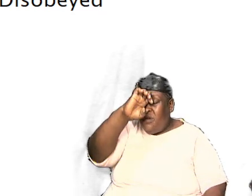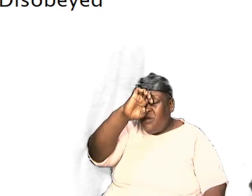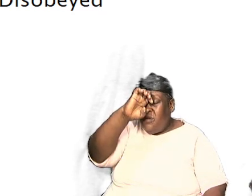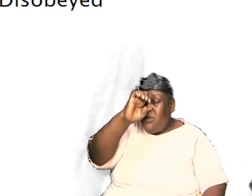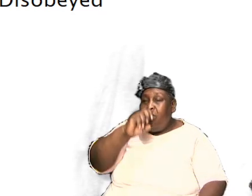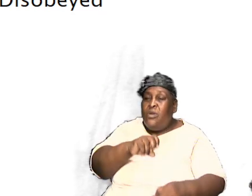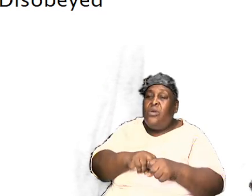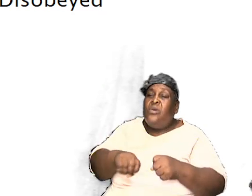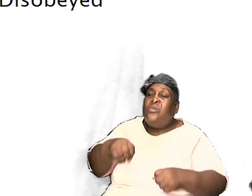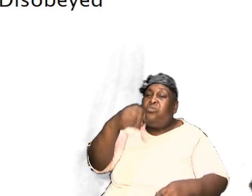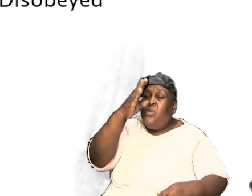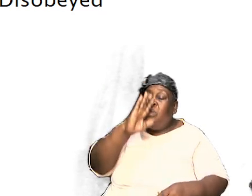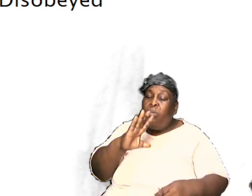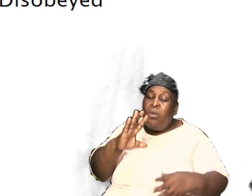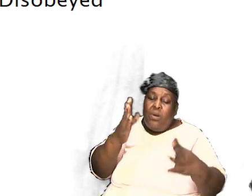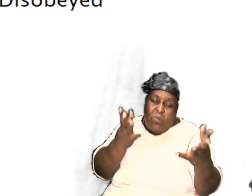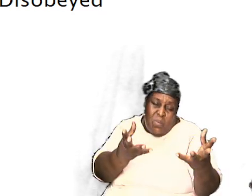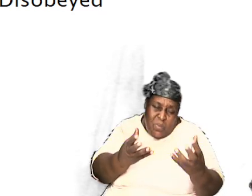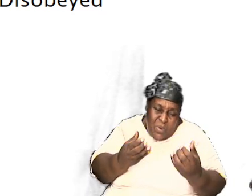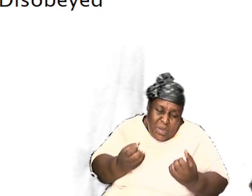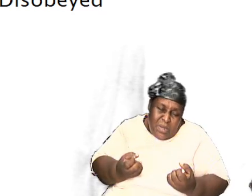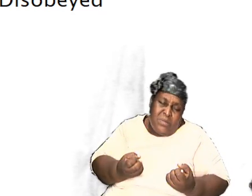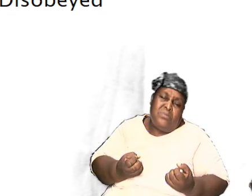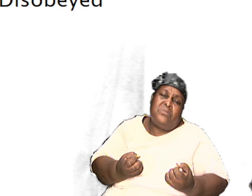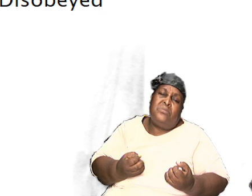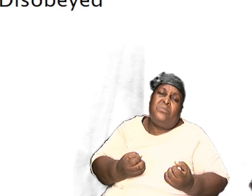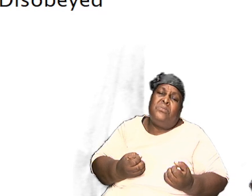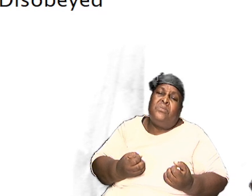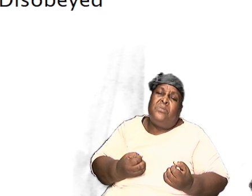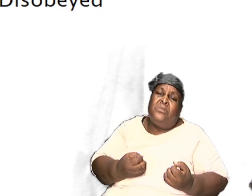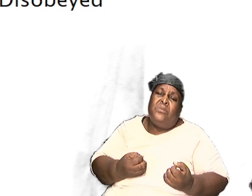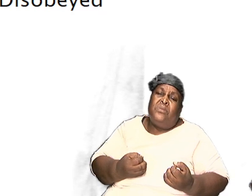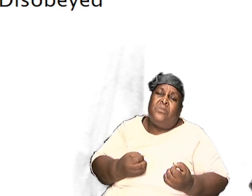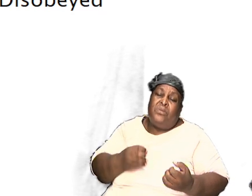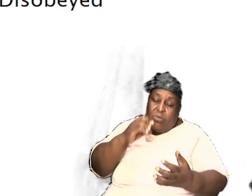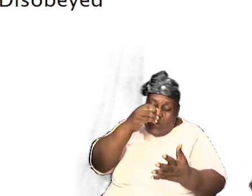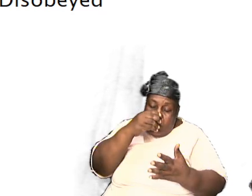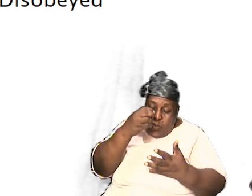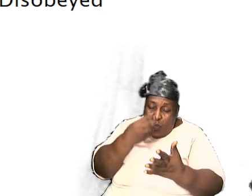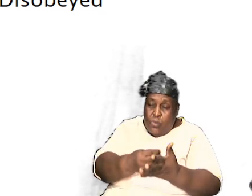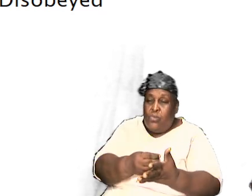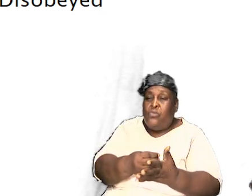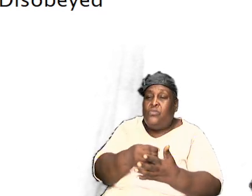God wanted him to prove himself.